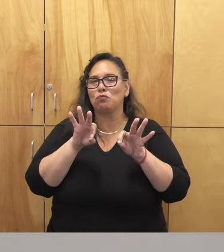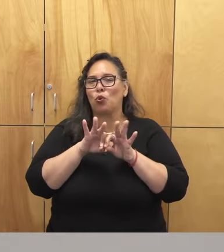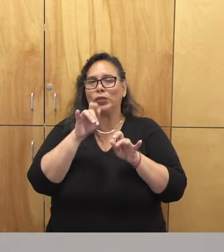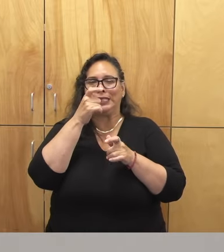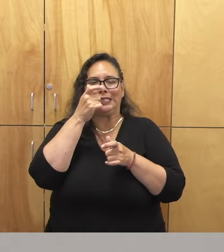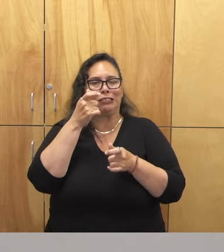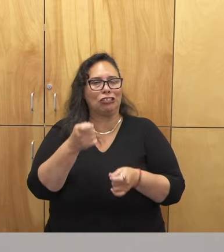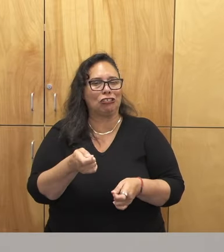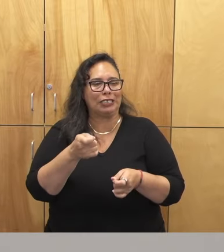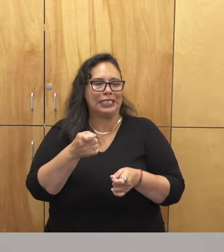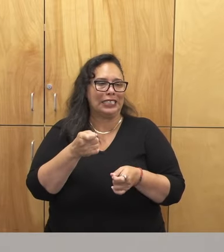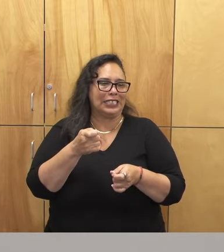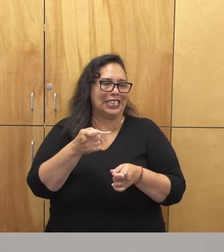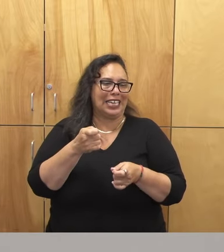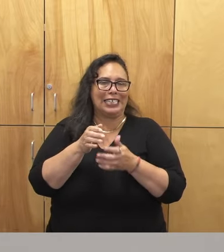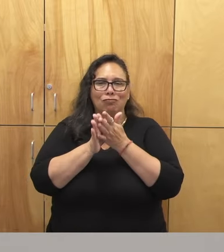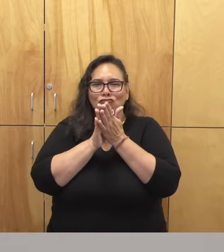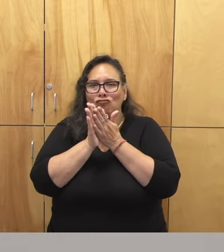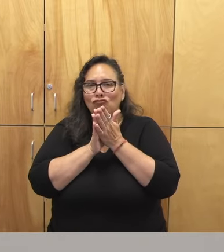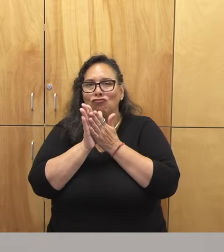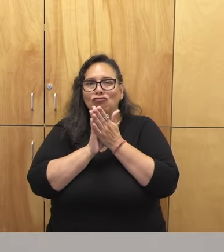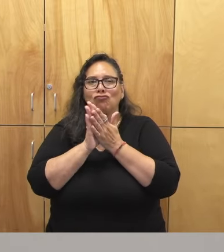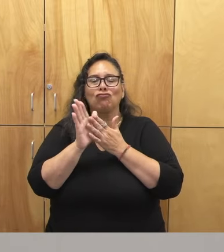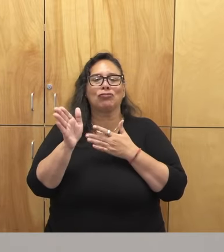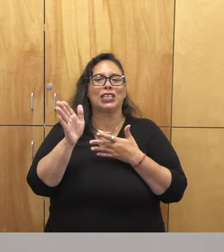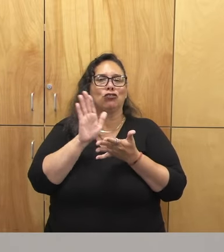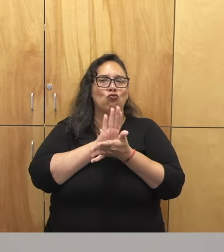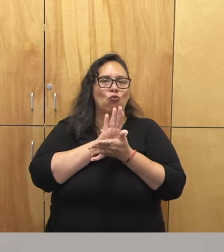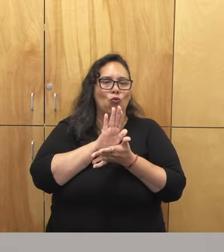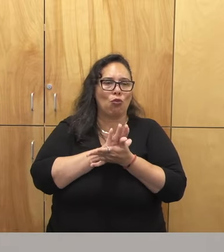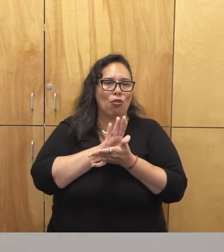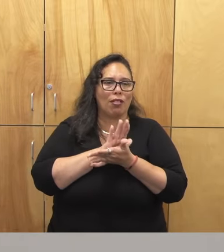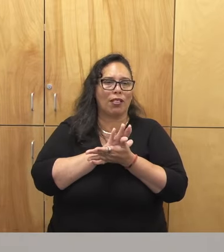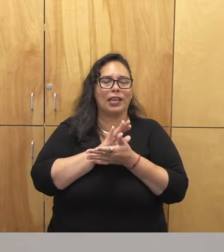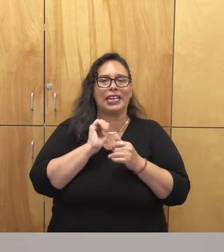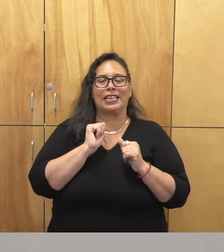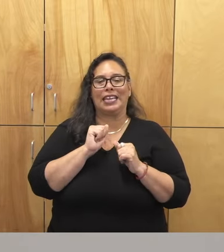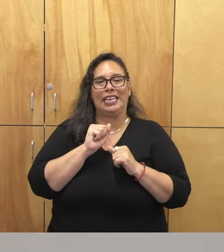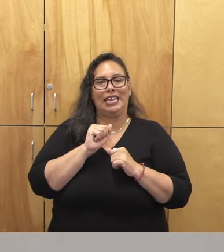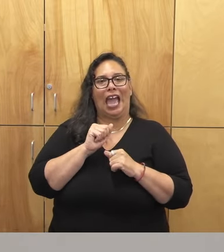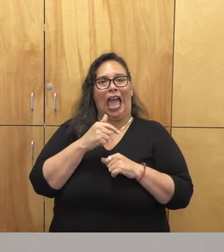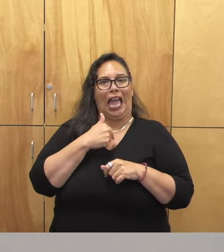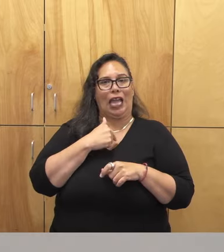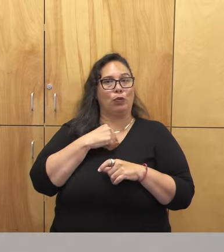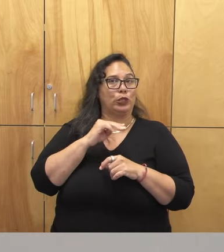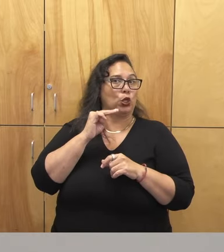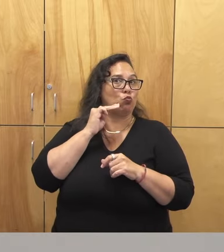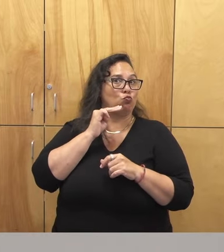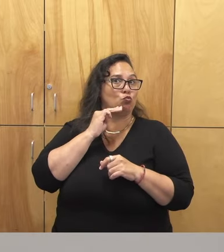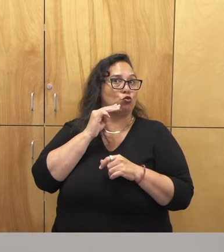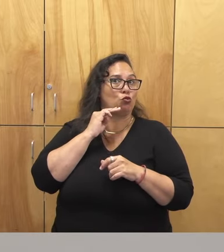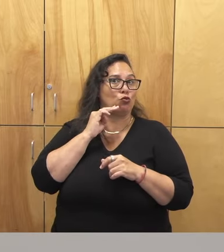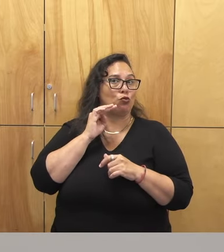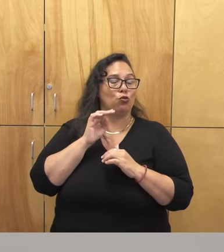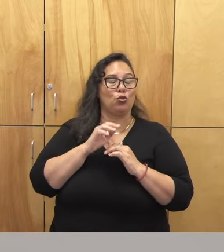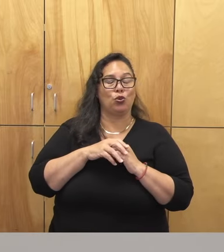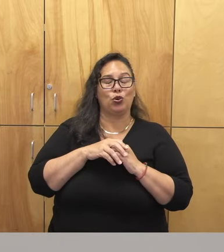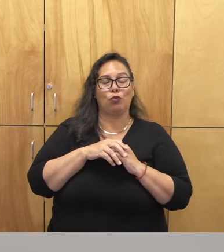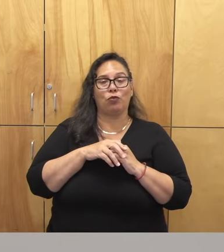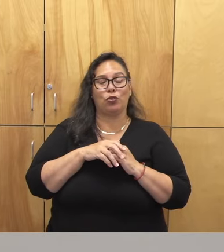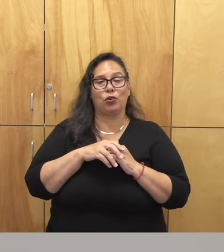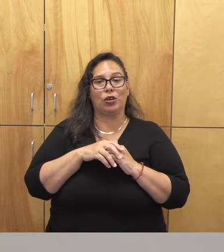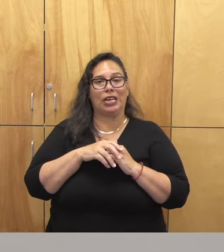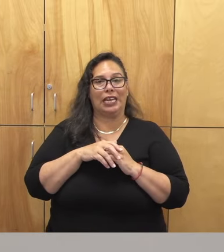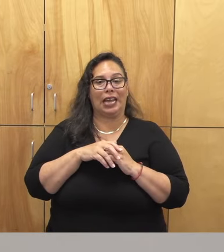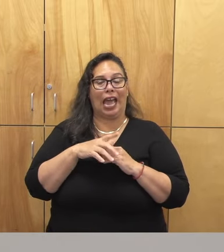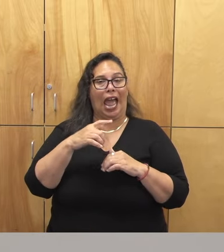interesting, enthusiastic school, and that got me in the mood for moving on to,